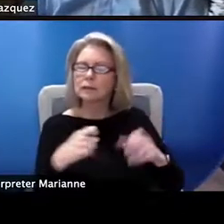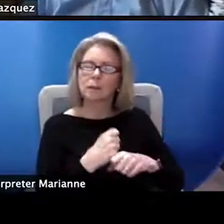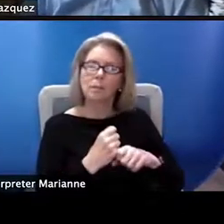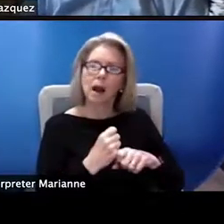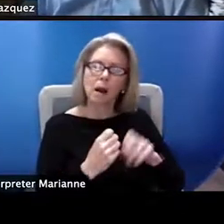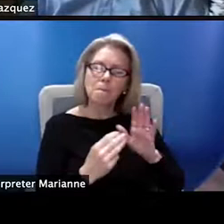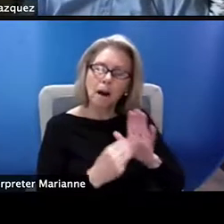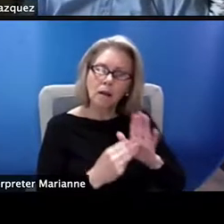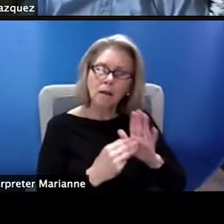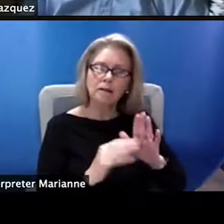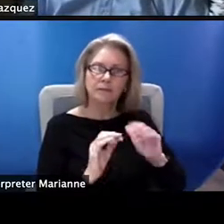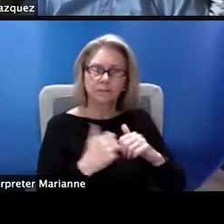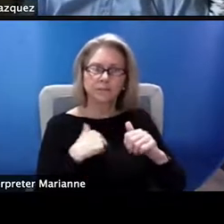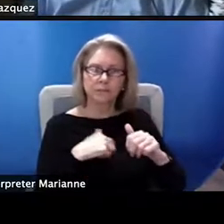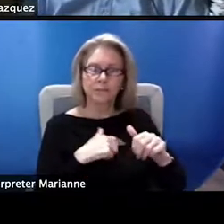we can